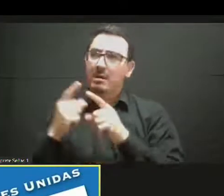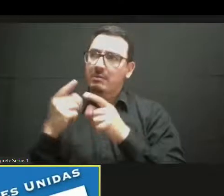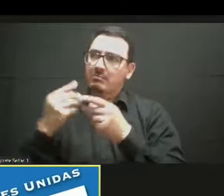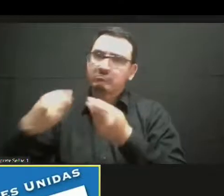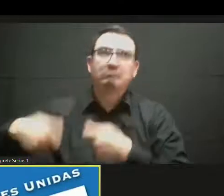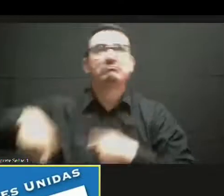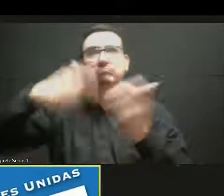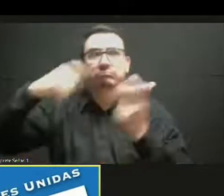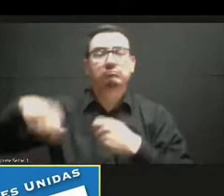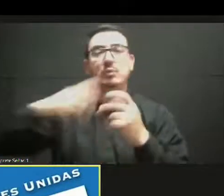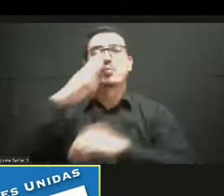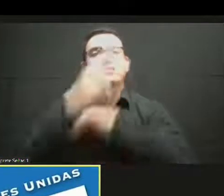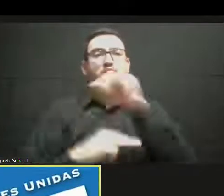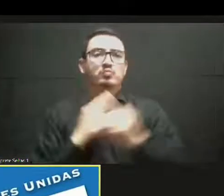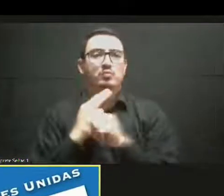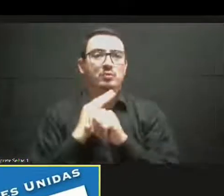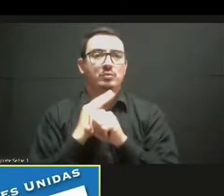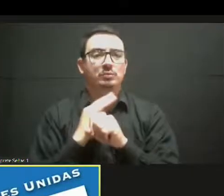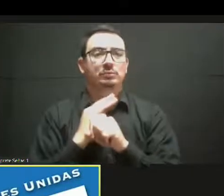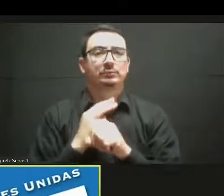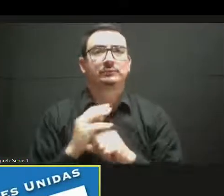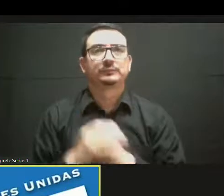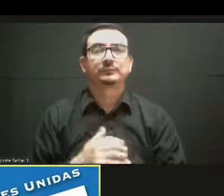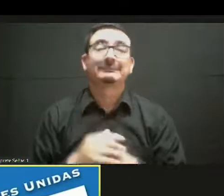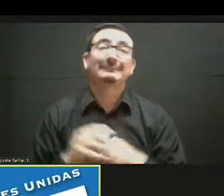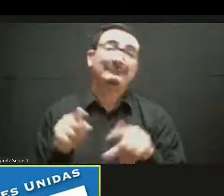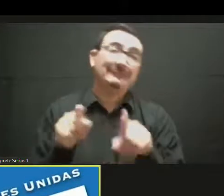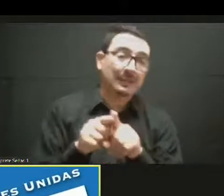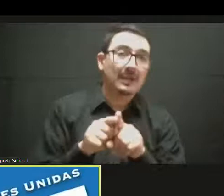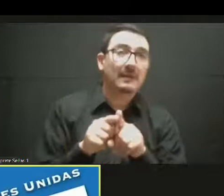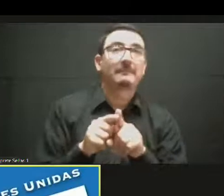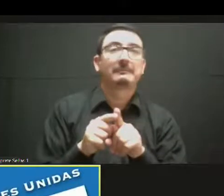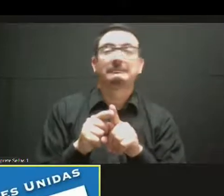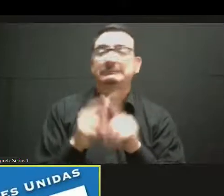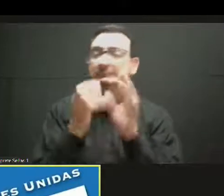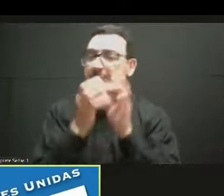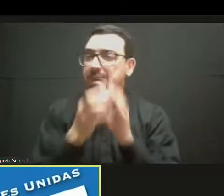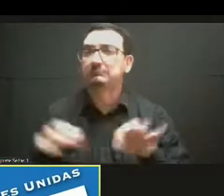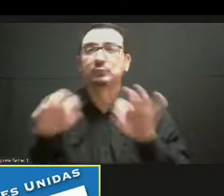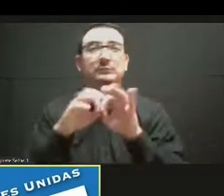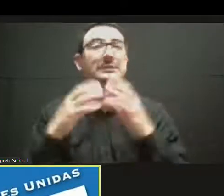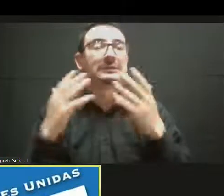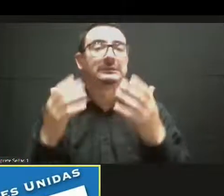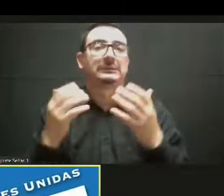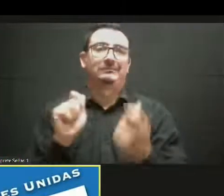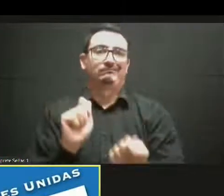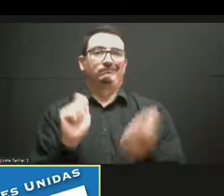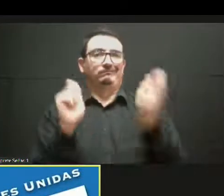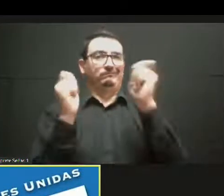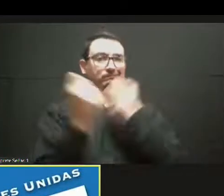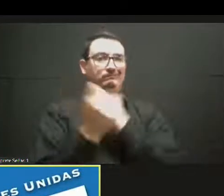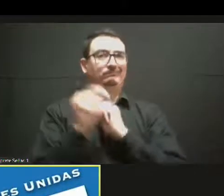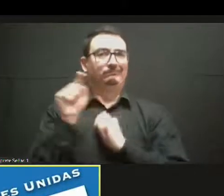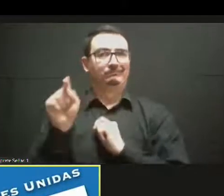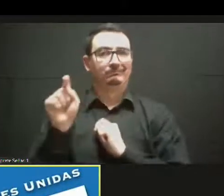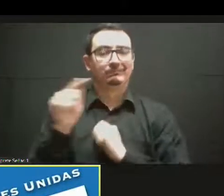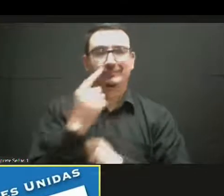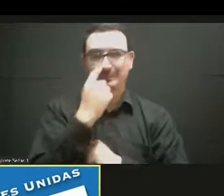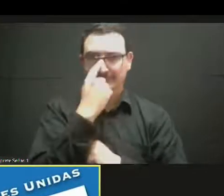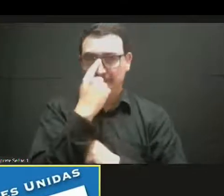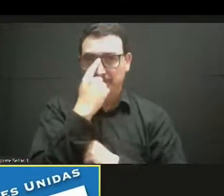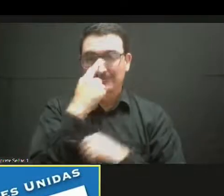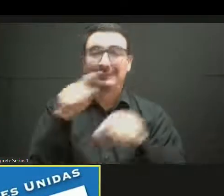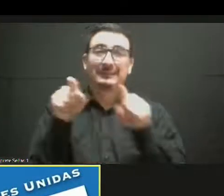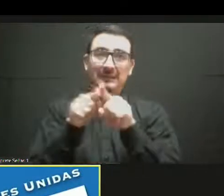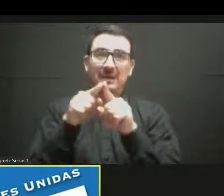the importance of the innovation, the business environment, and the regulatory environment that play a crucial role